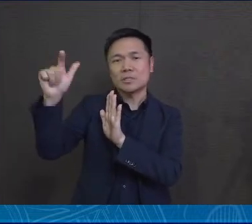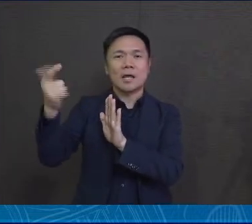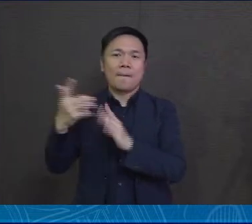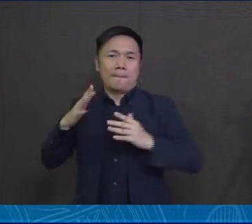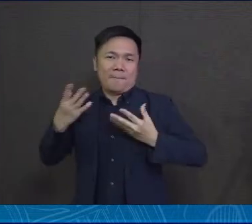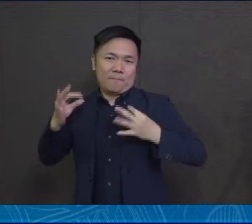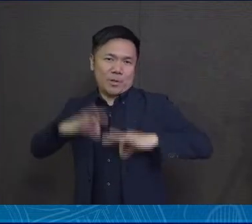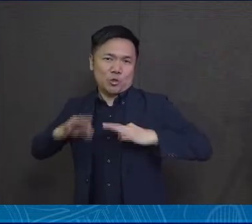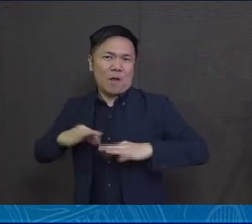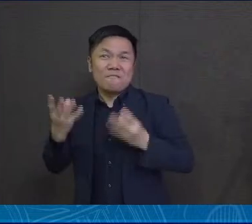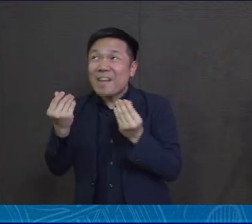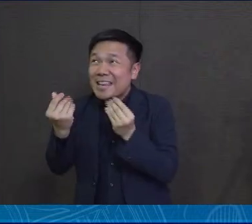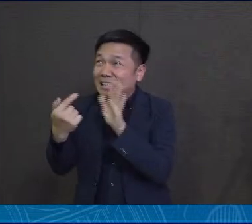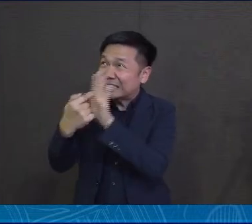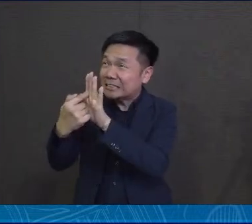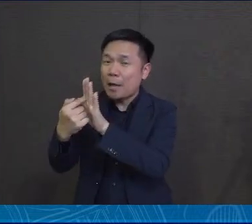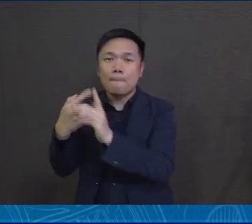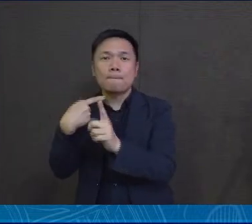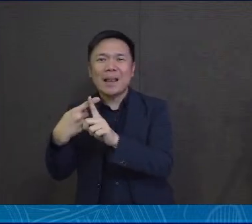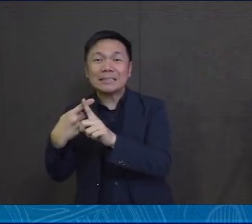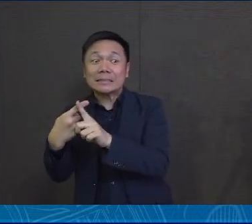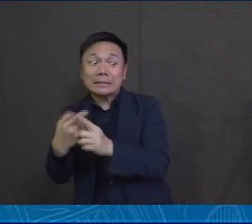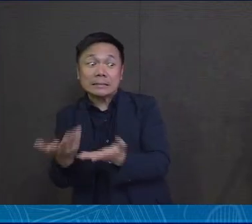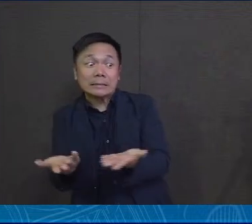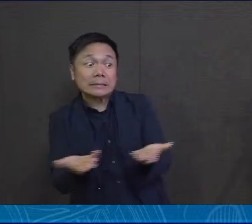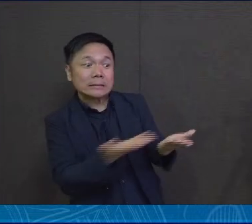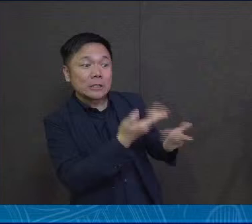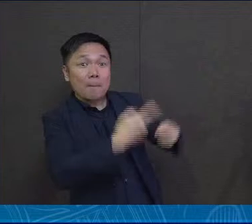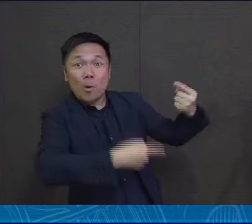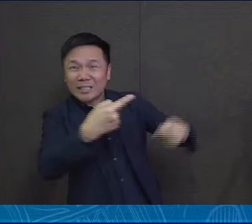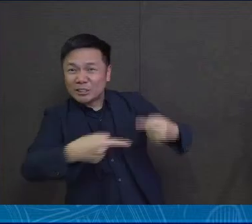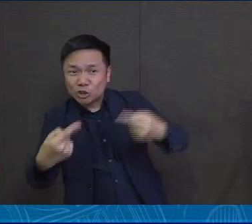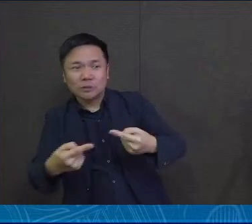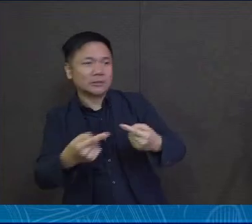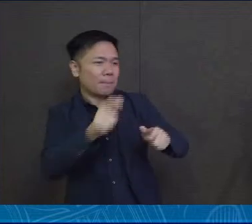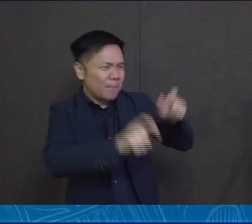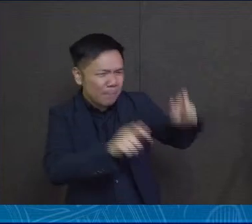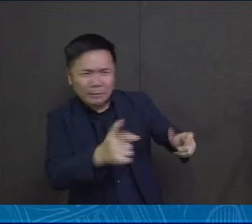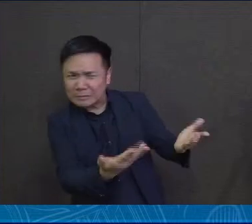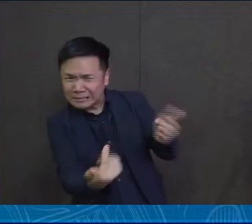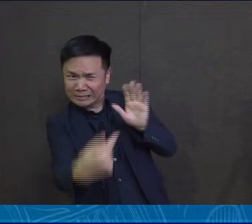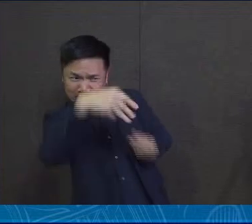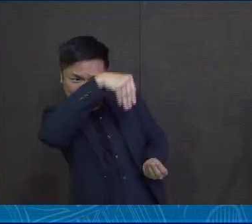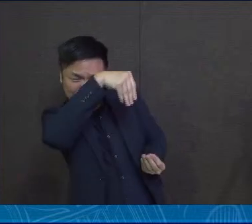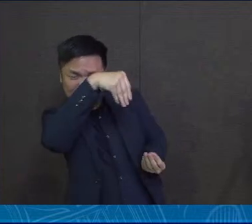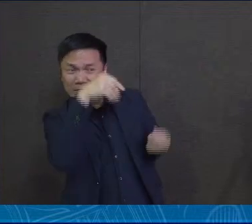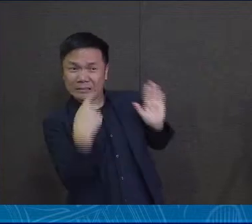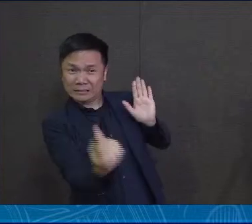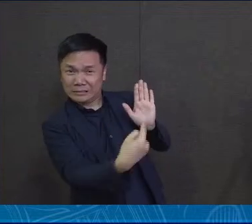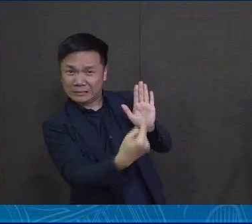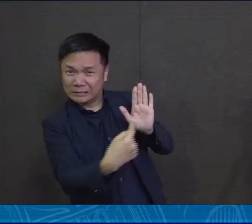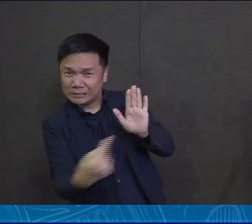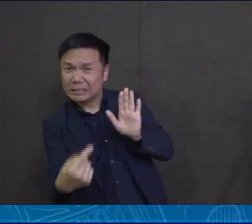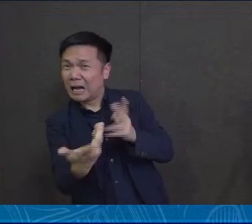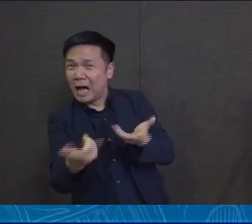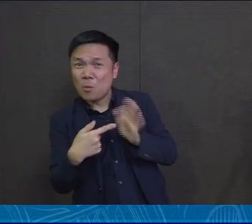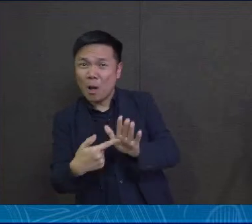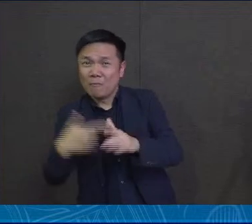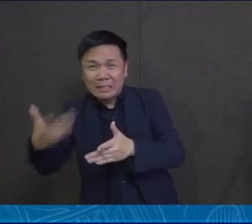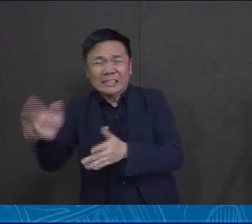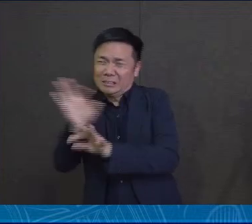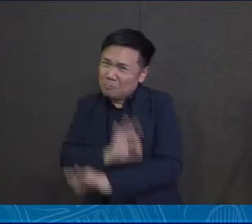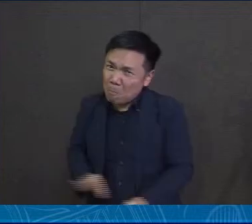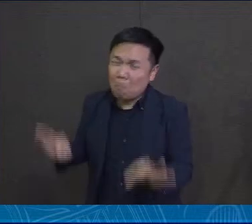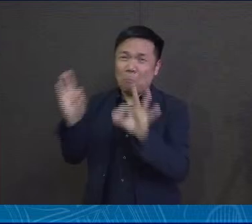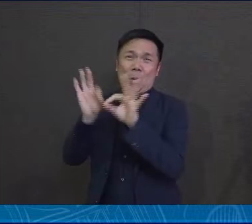also to convince the general public and the politicians. So I would say the sustainability of disaster risk